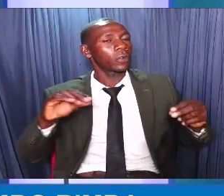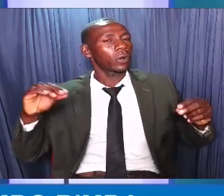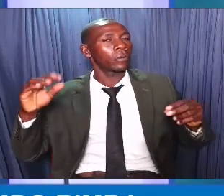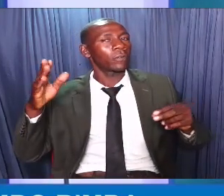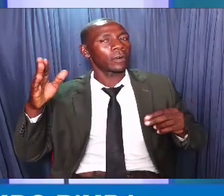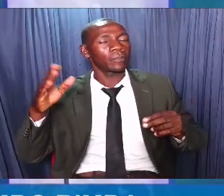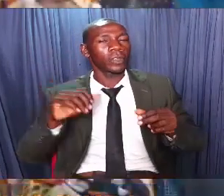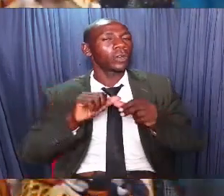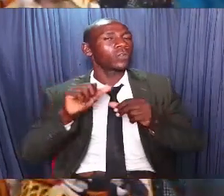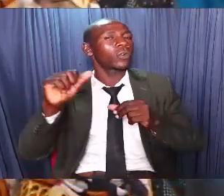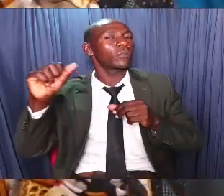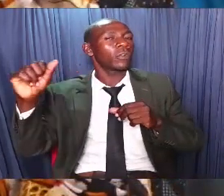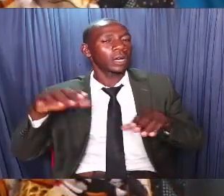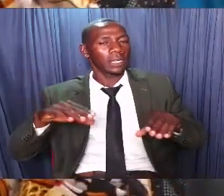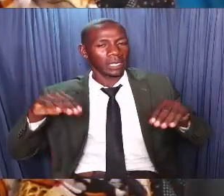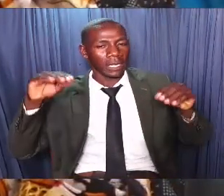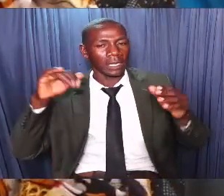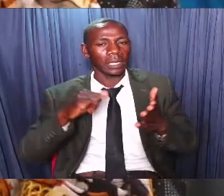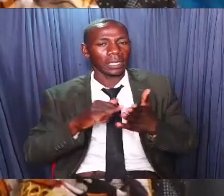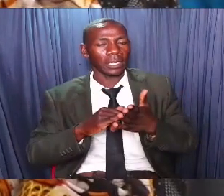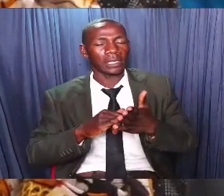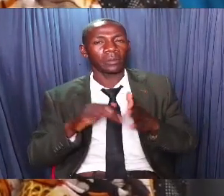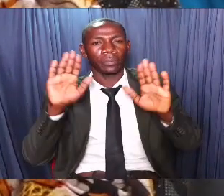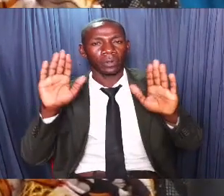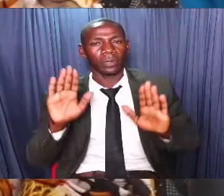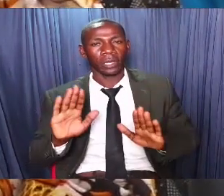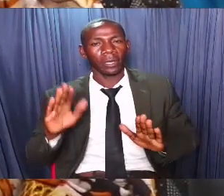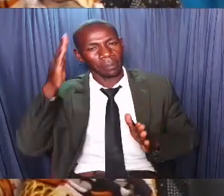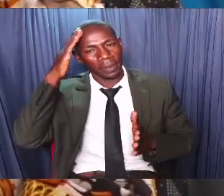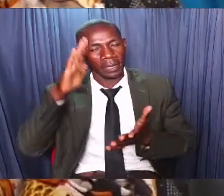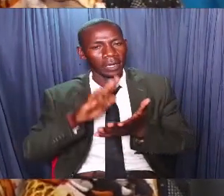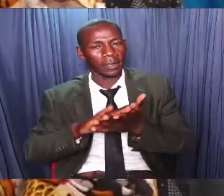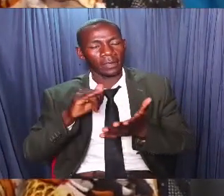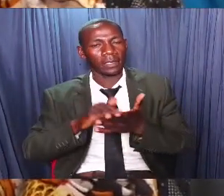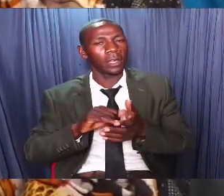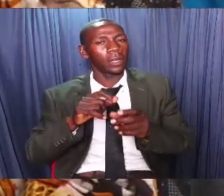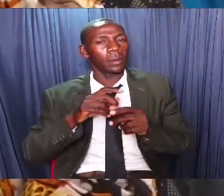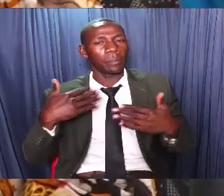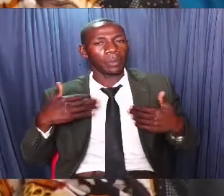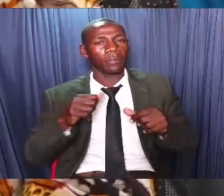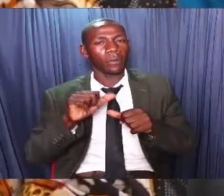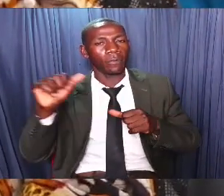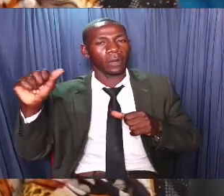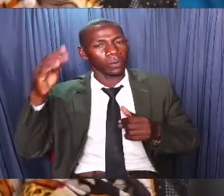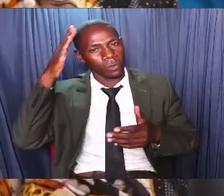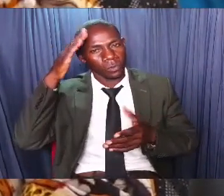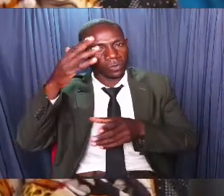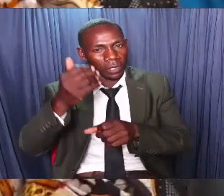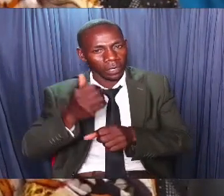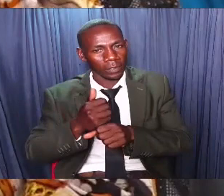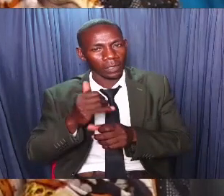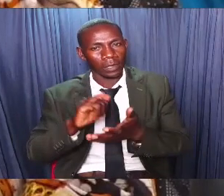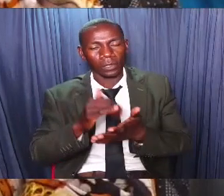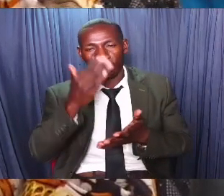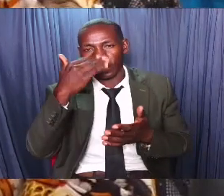from far. Wambali wanayachukulia muhimu. From far avoid. Wambali wanayaamini. Those from far believe. Wambali wanasadiki. Those from far trust. Ndio maana